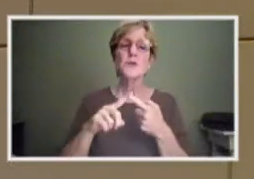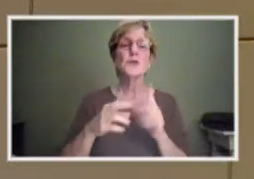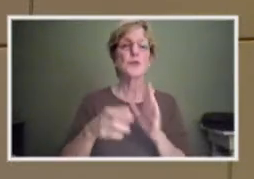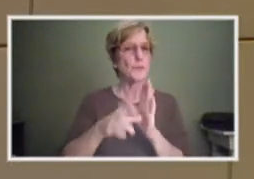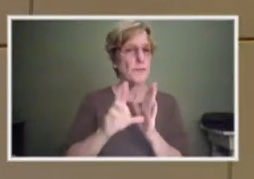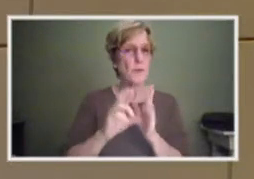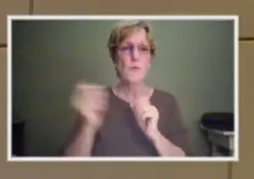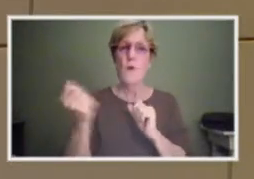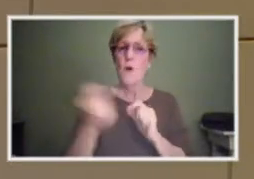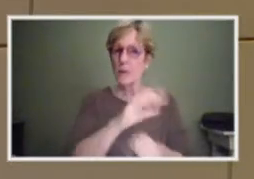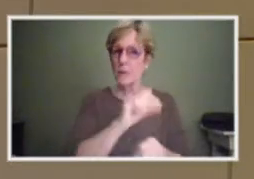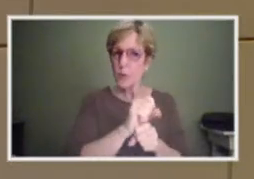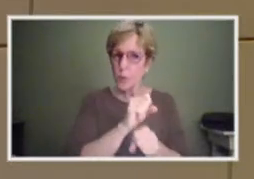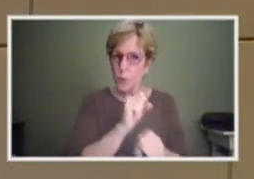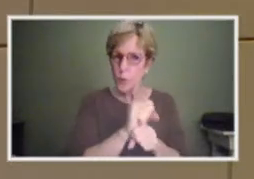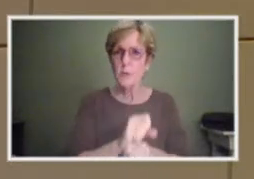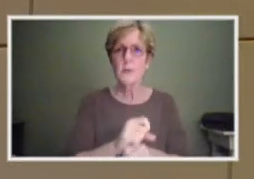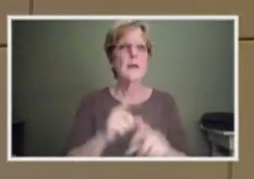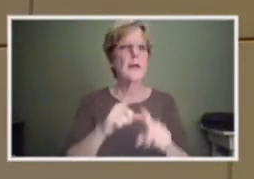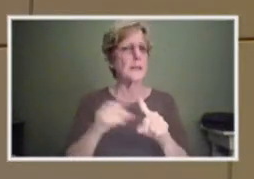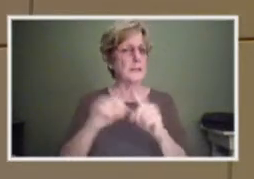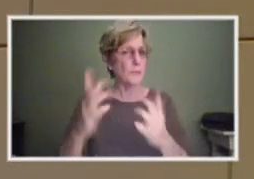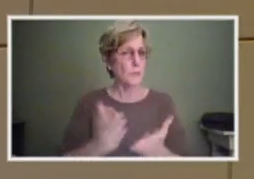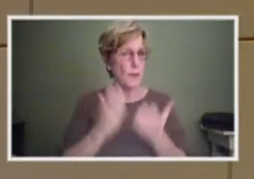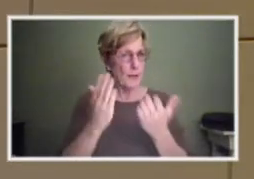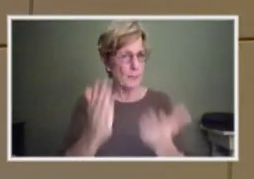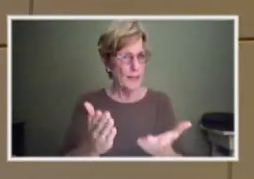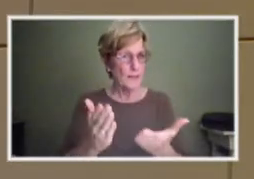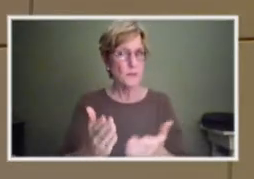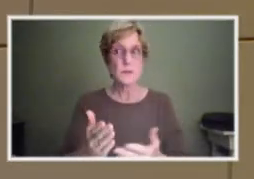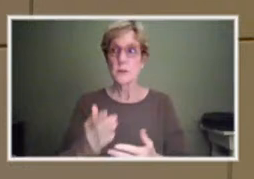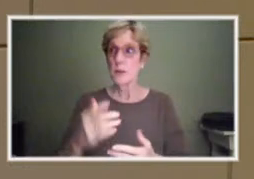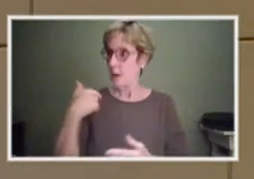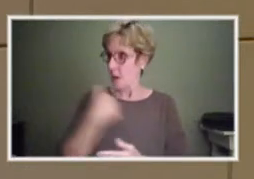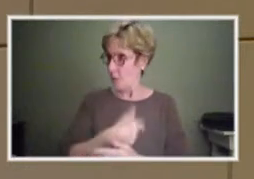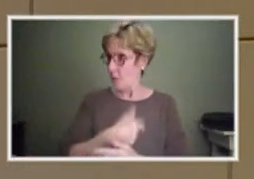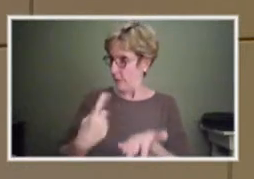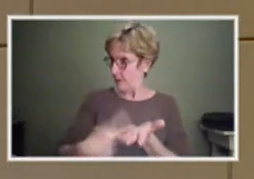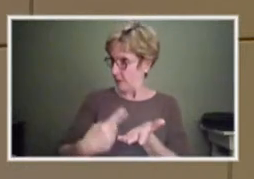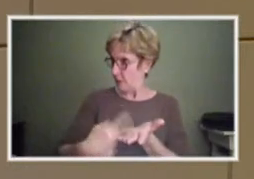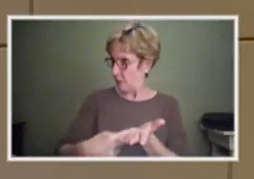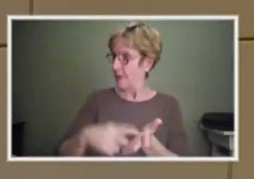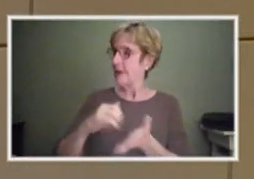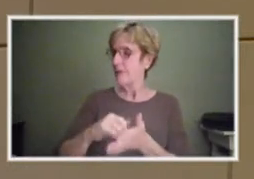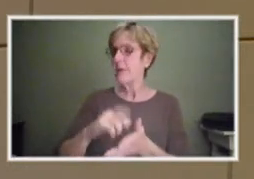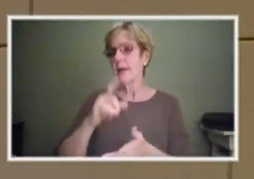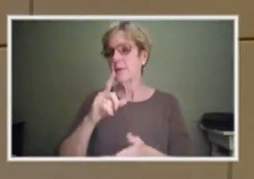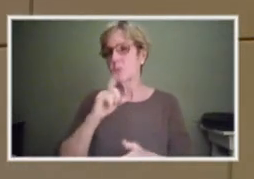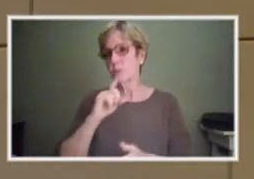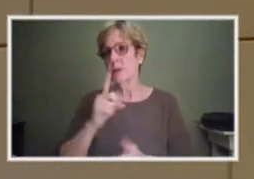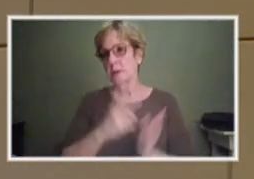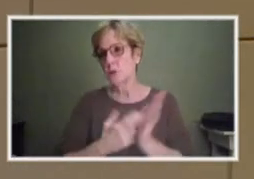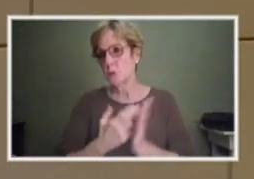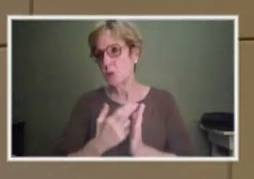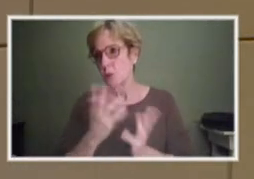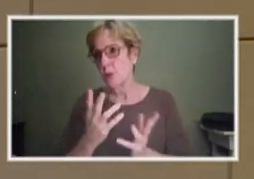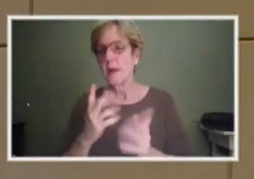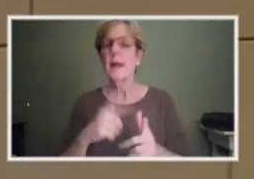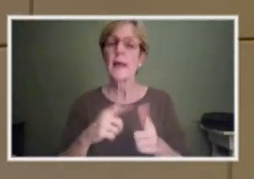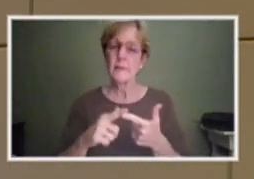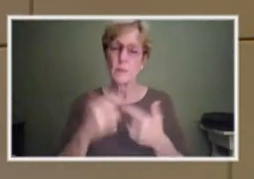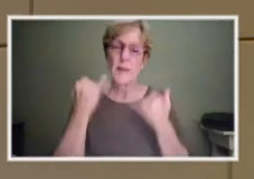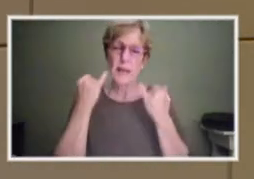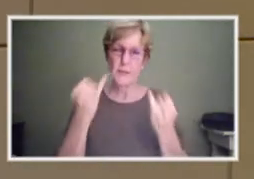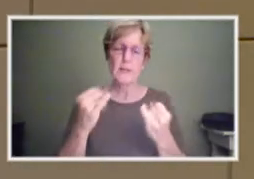committee work and make some of these recommendations to see if what we've been talking about is actually valid and true. And then we'll have an idea. So we'll put that in the